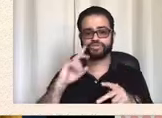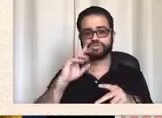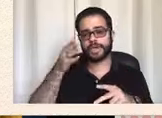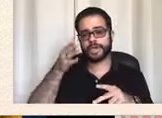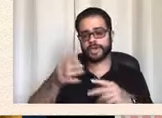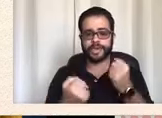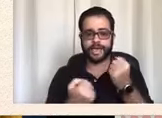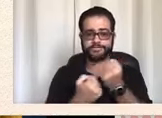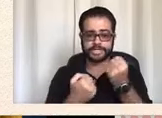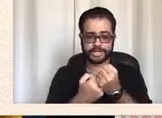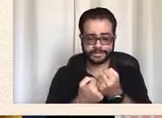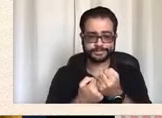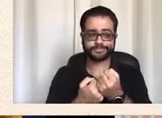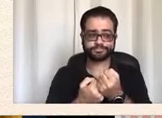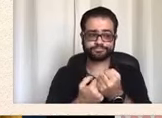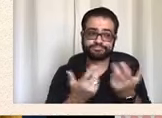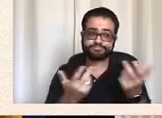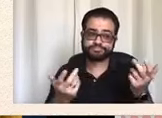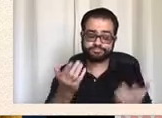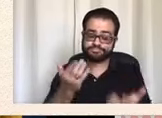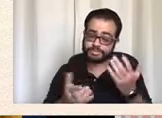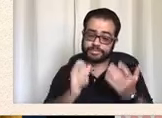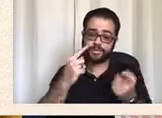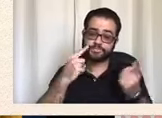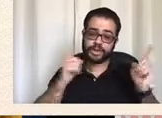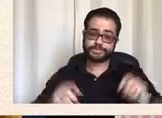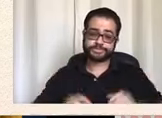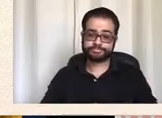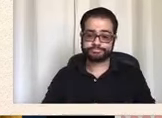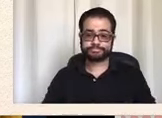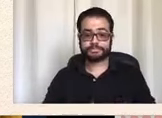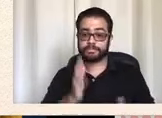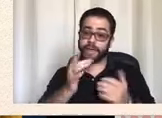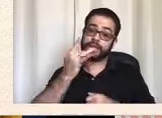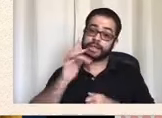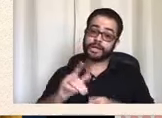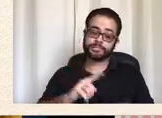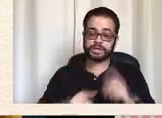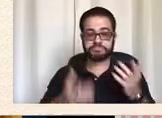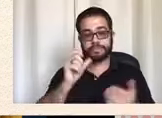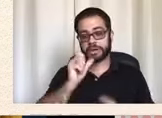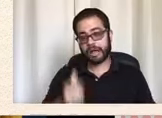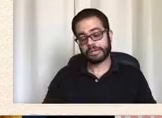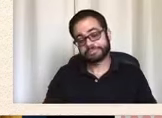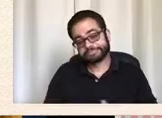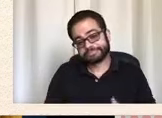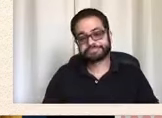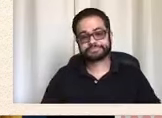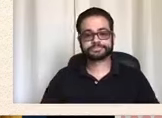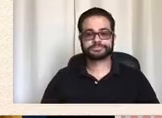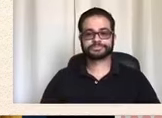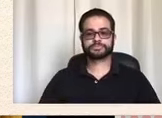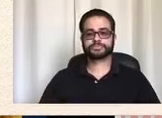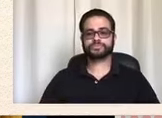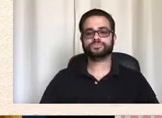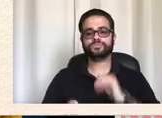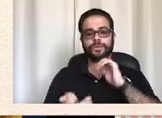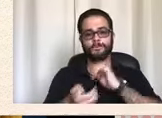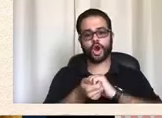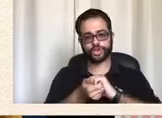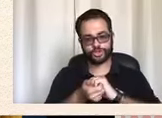then yeah, maybe it won't. Maybe it will, maybe you get lucky, but maybe it won't. So, partners meaning to